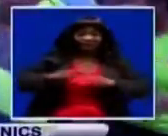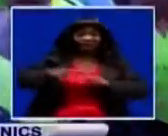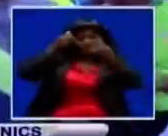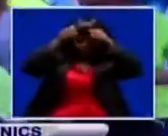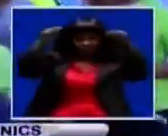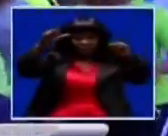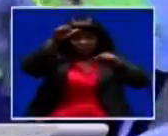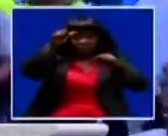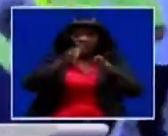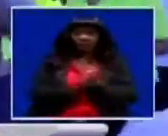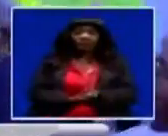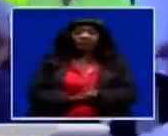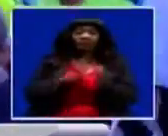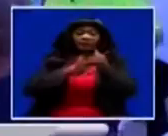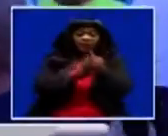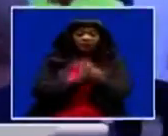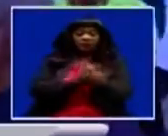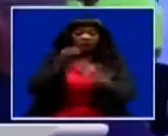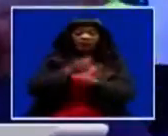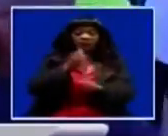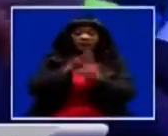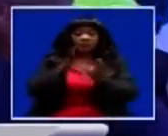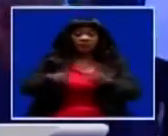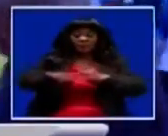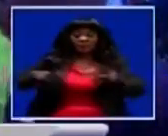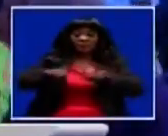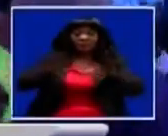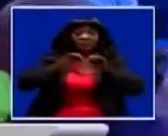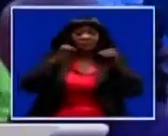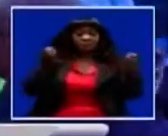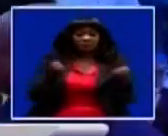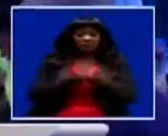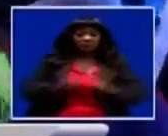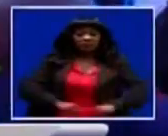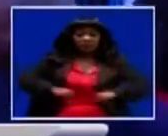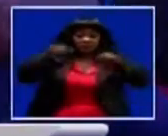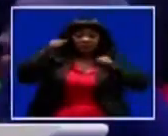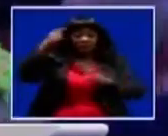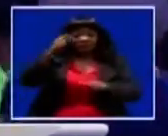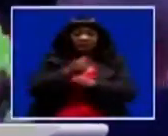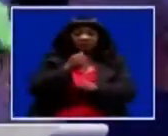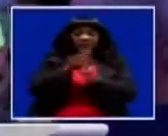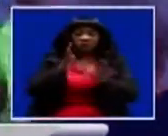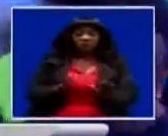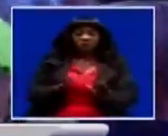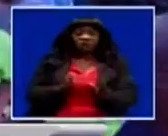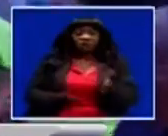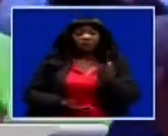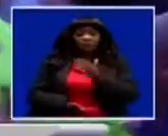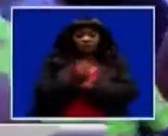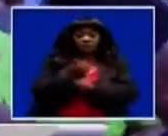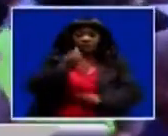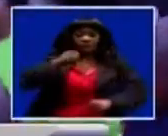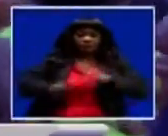Lungu has once again led members of staff from various organizations and senior government officials for an early morning jog at State Lodge